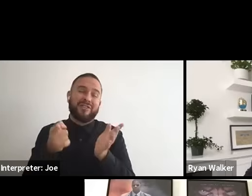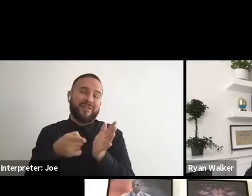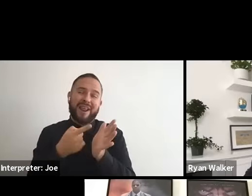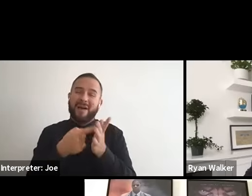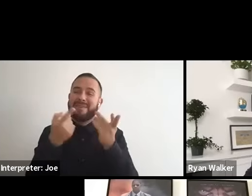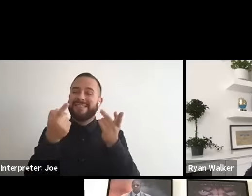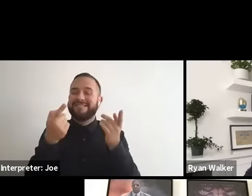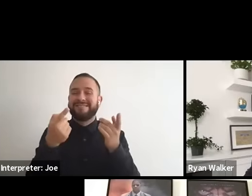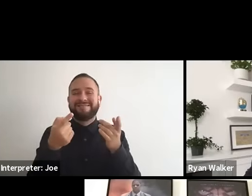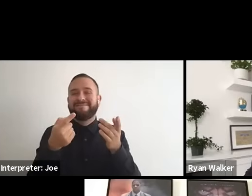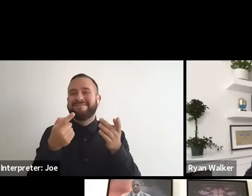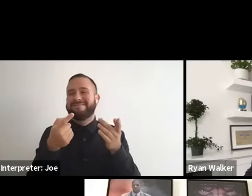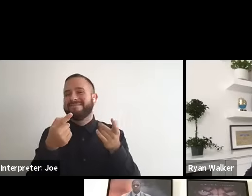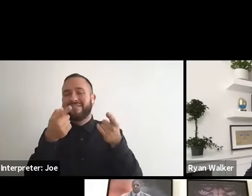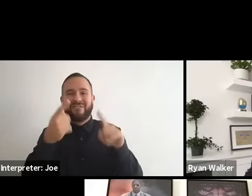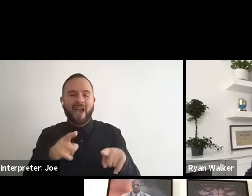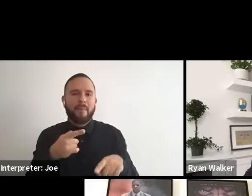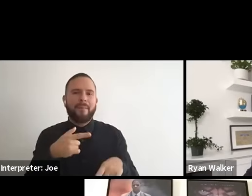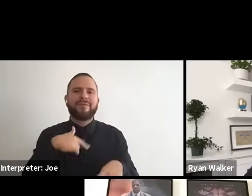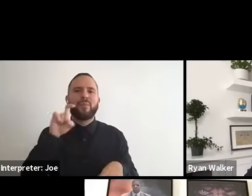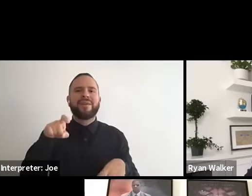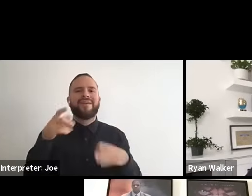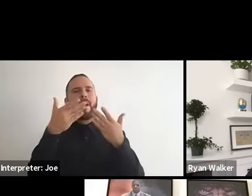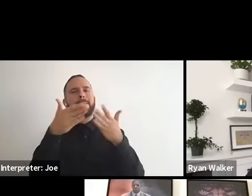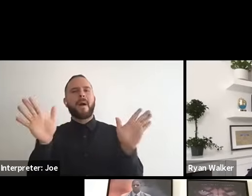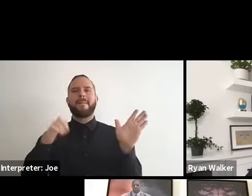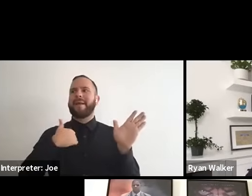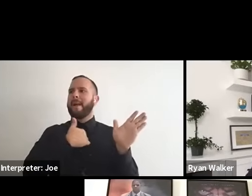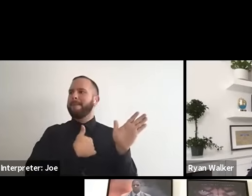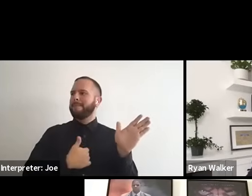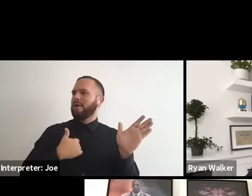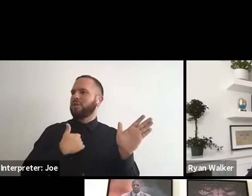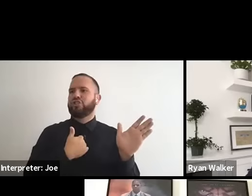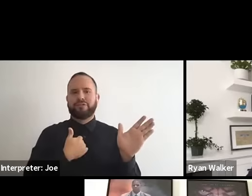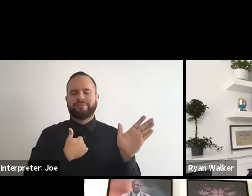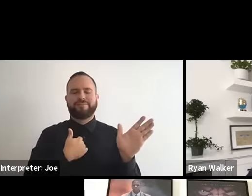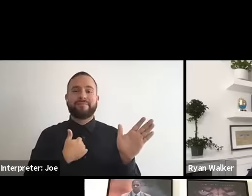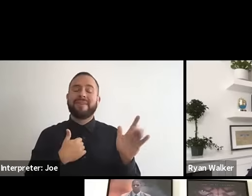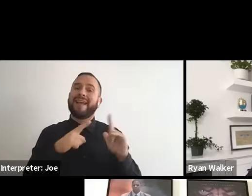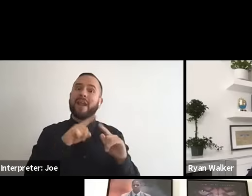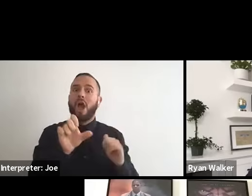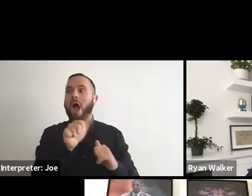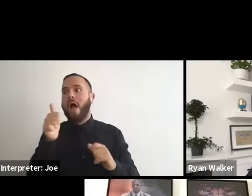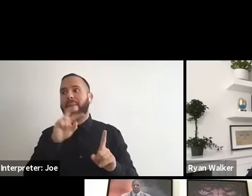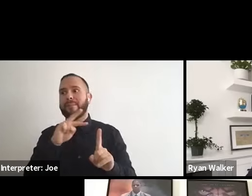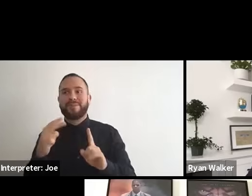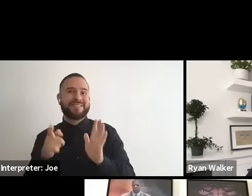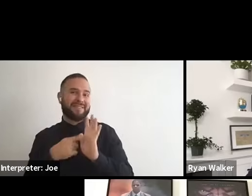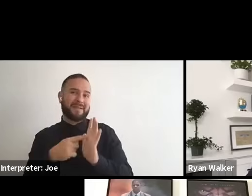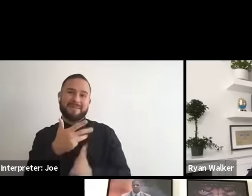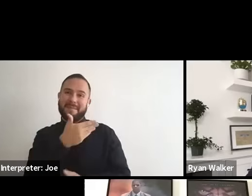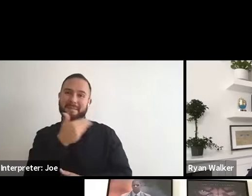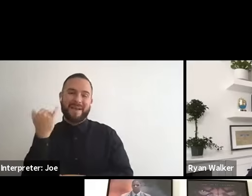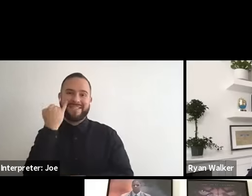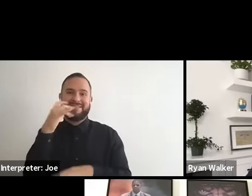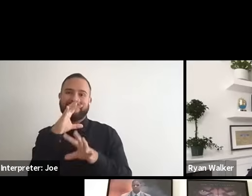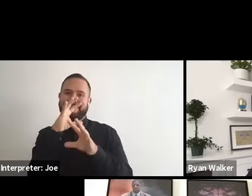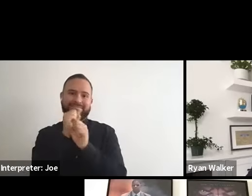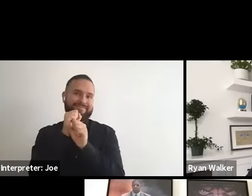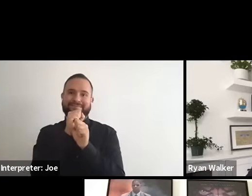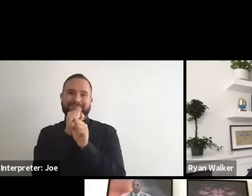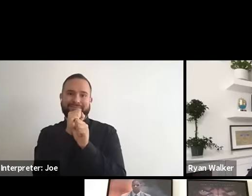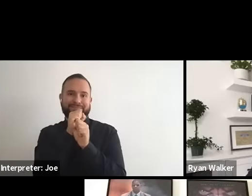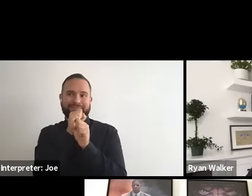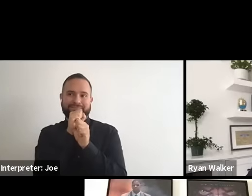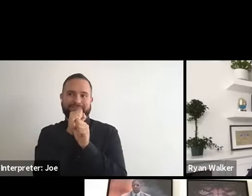lot of people get it wrong, sometimes it's best to not say anything. Sometimes it's okay to step away